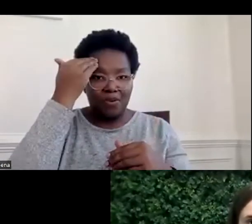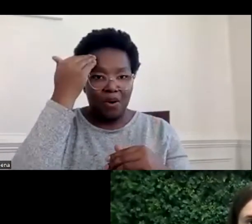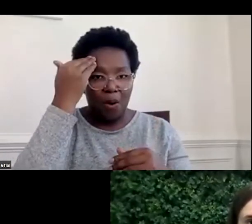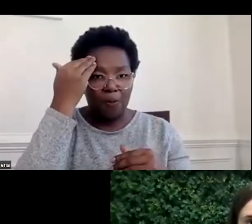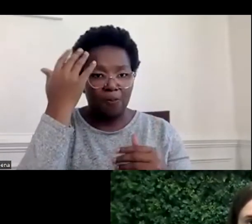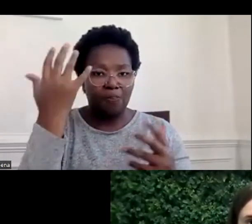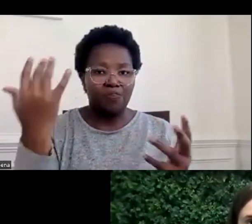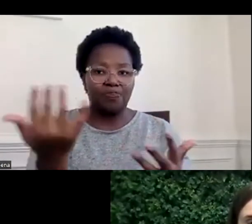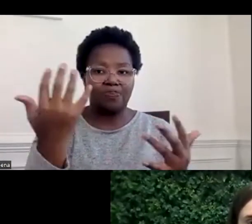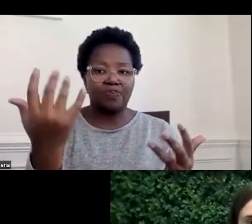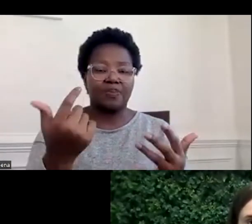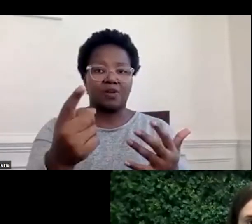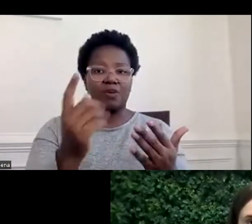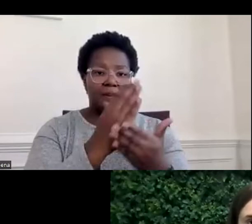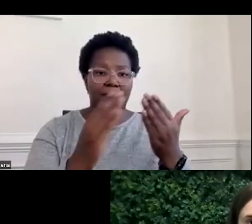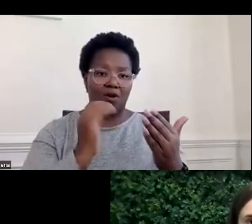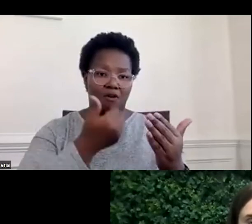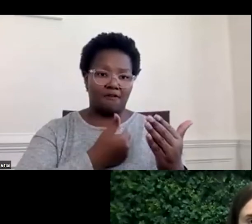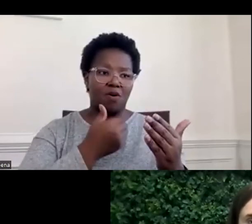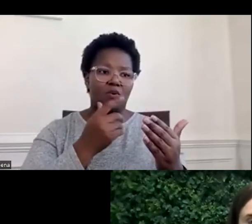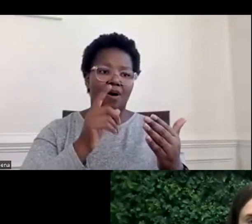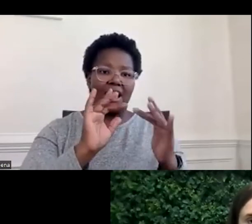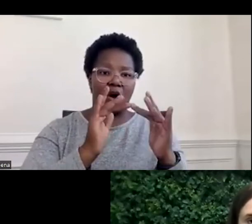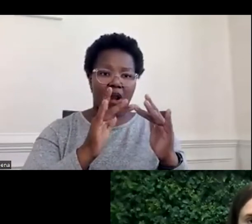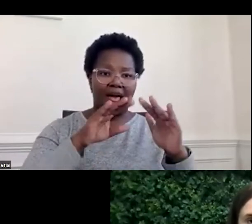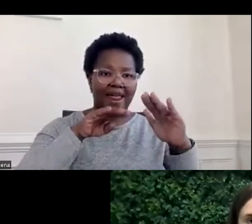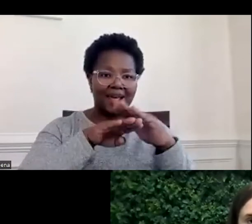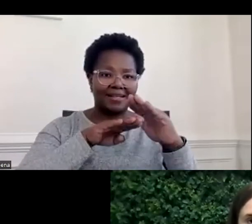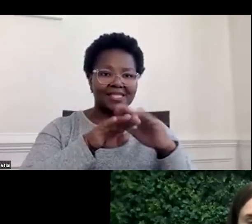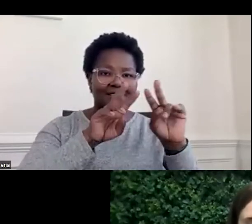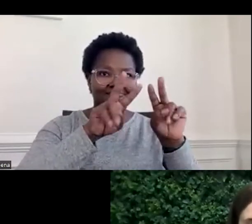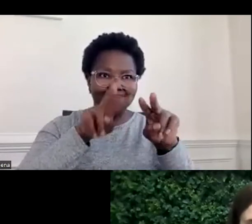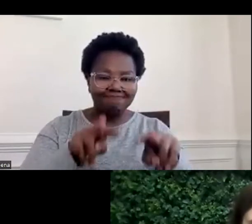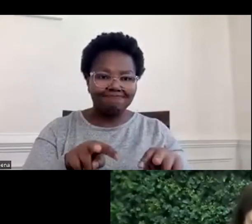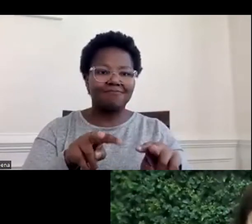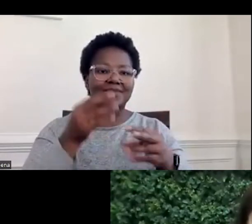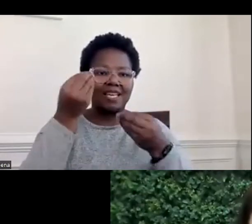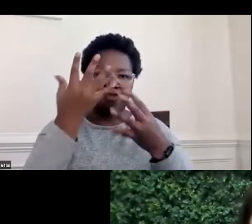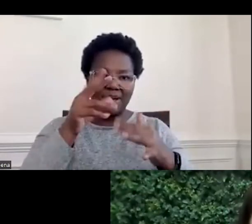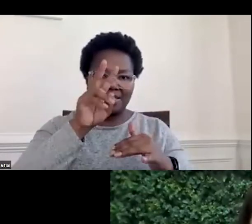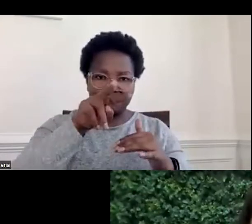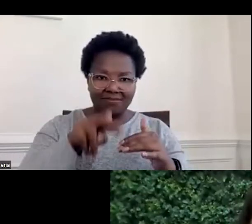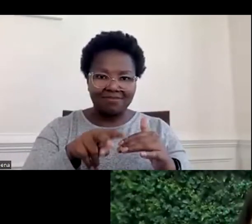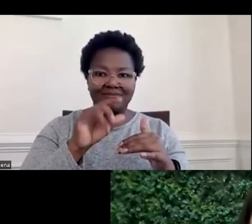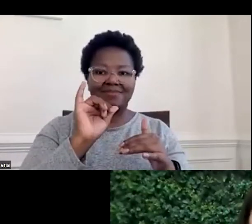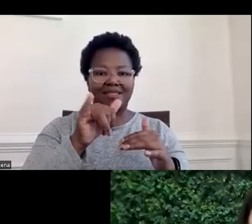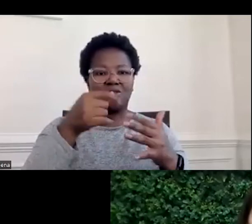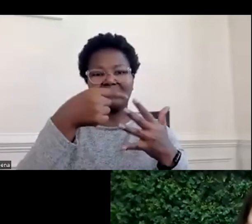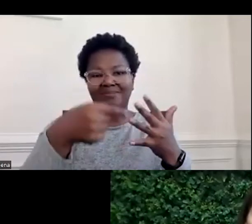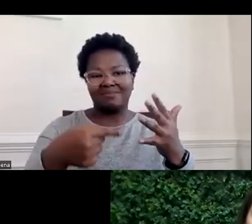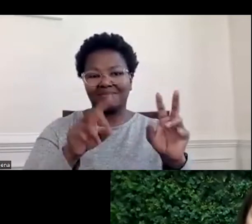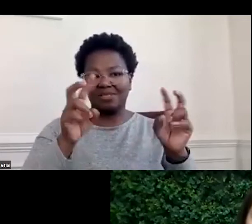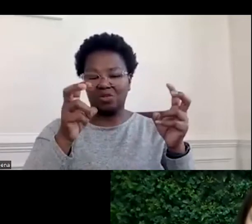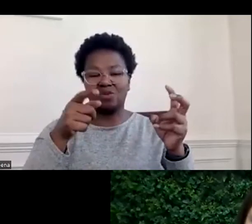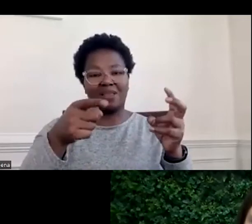being part of our website and things like that, getting the information out in those areas, I think is going to be